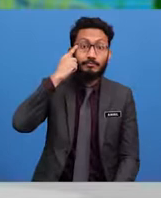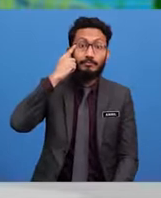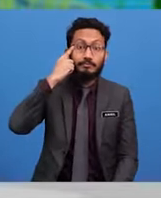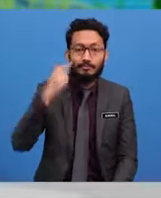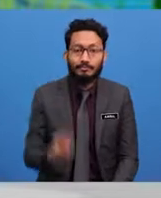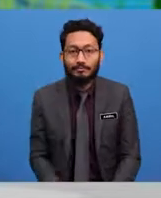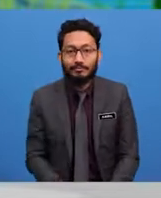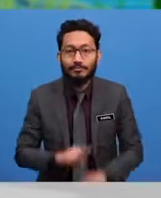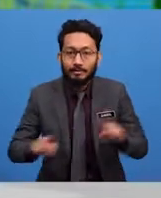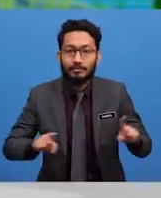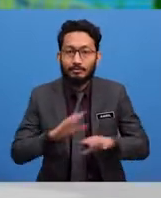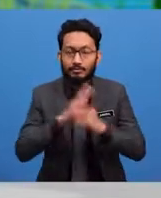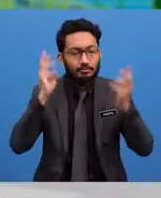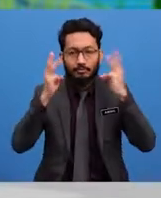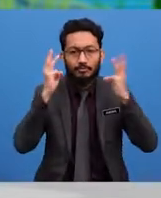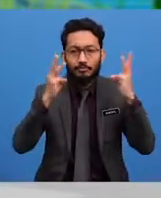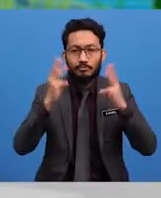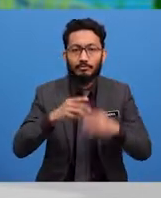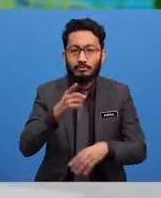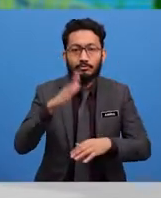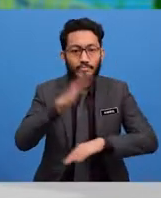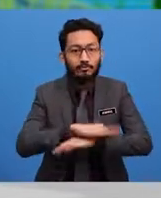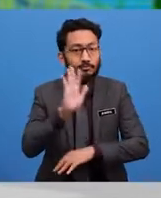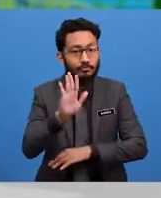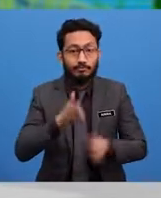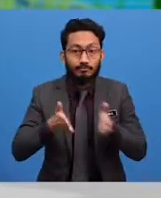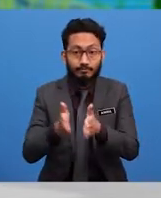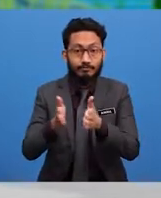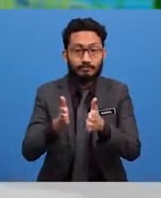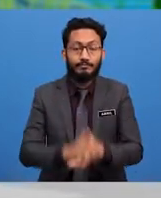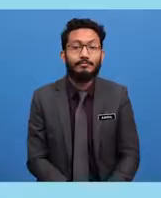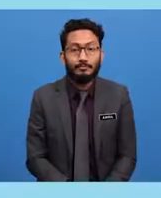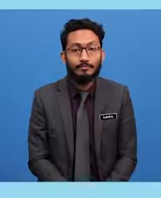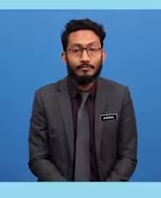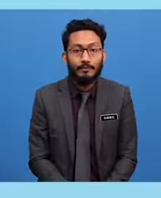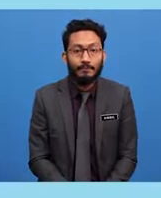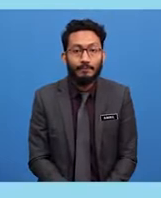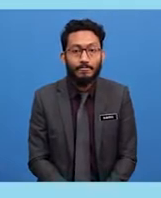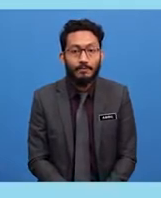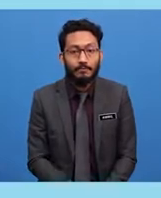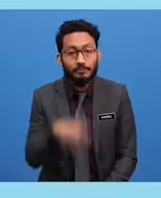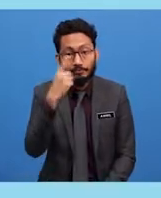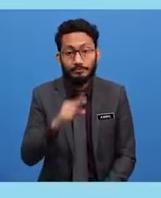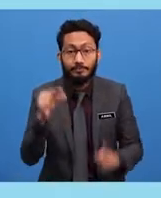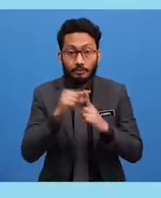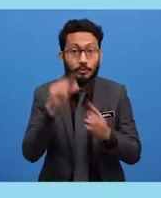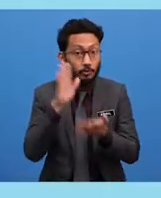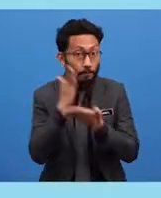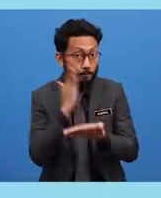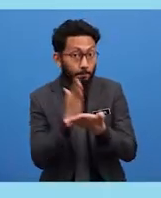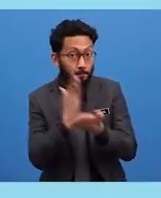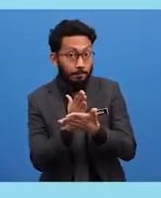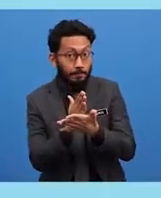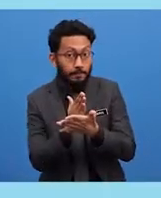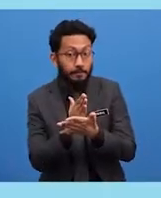eyebrows. But do not worry, help is on your way. For the word stop,